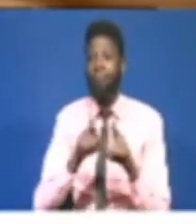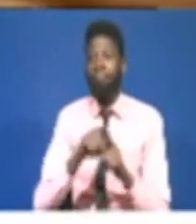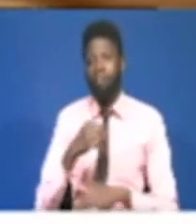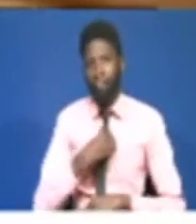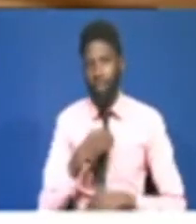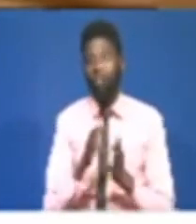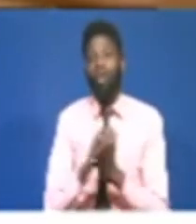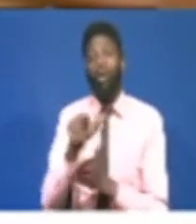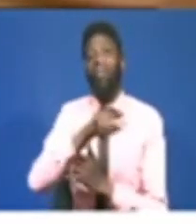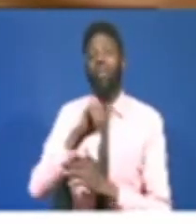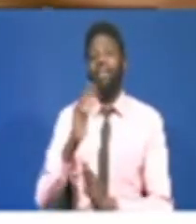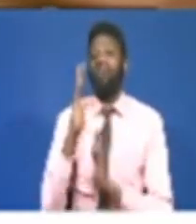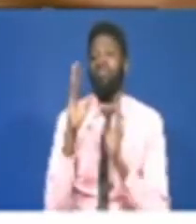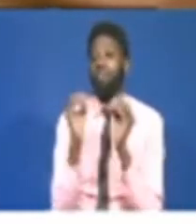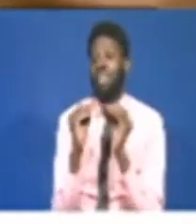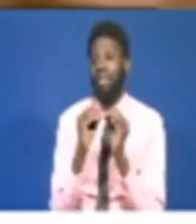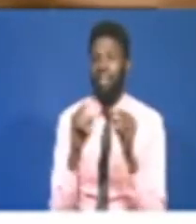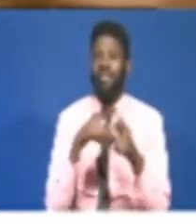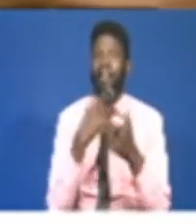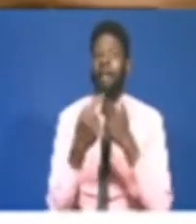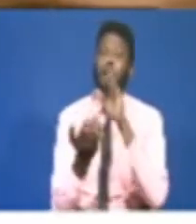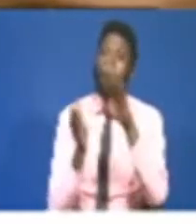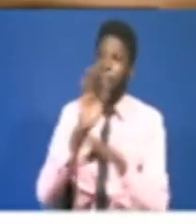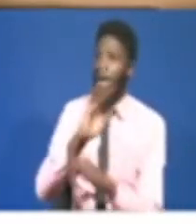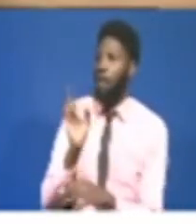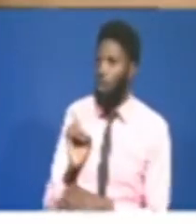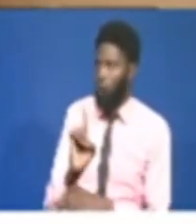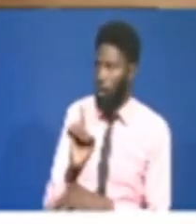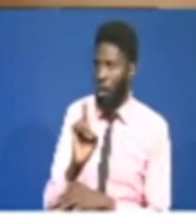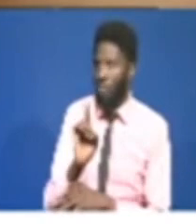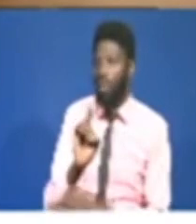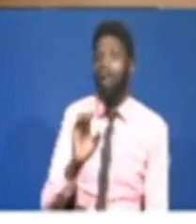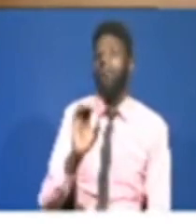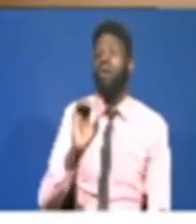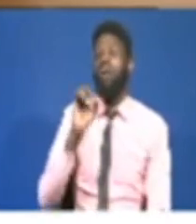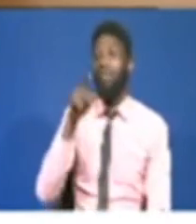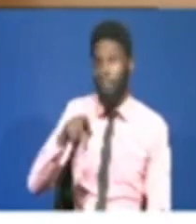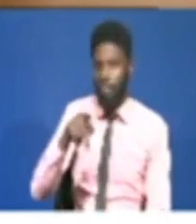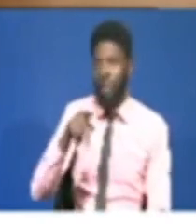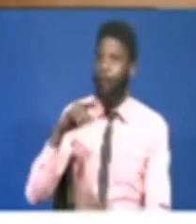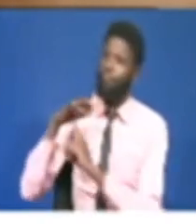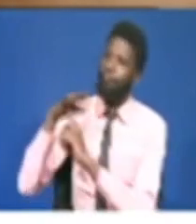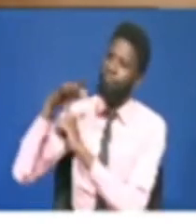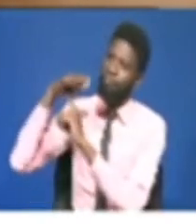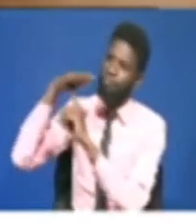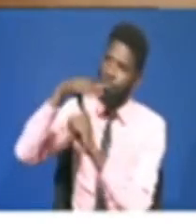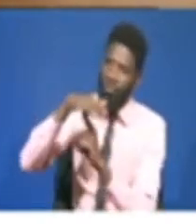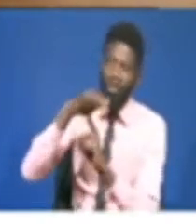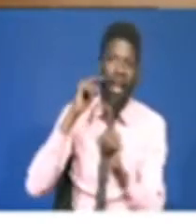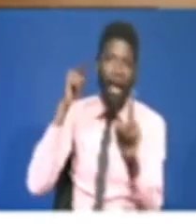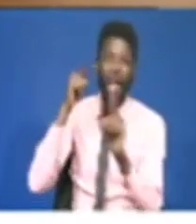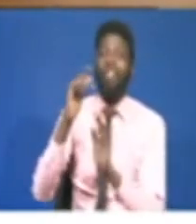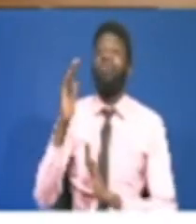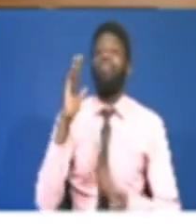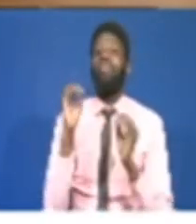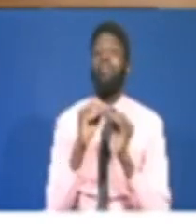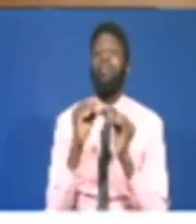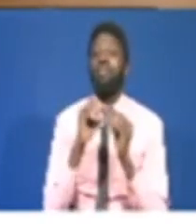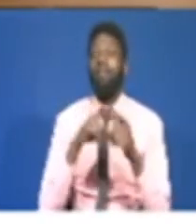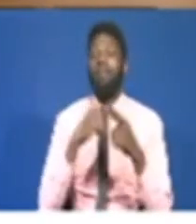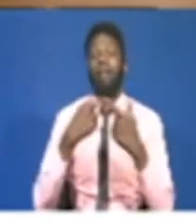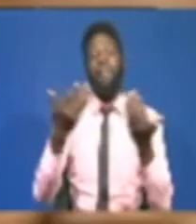meetings. Then back to Nairobi, go to OP, we get a chopper, we go for security meetings, and we come back to